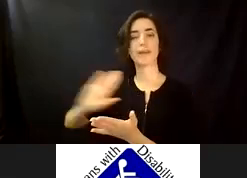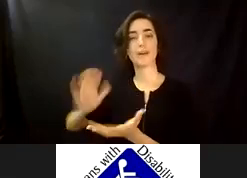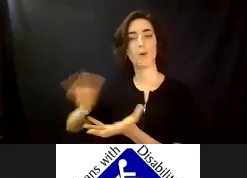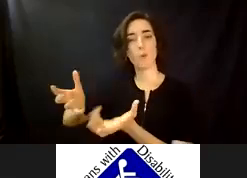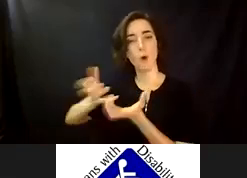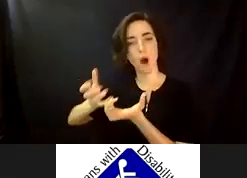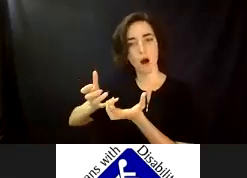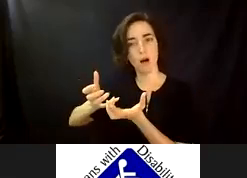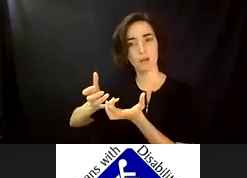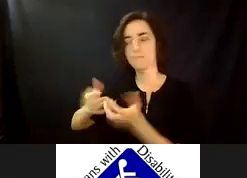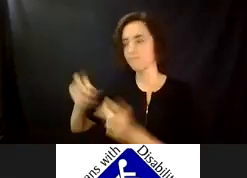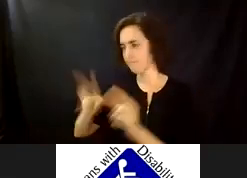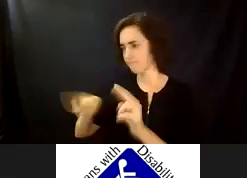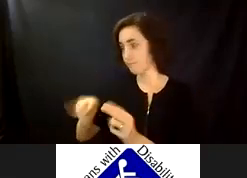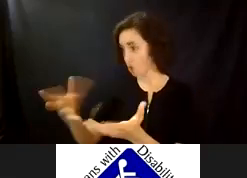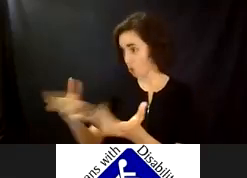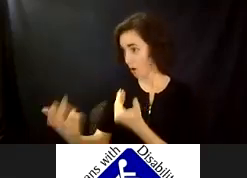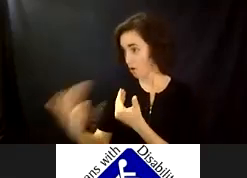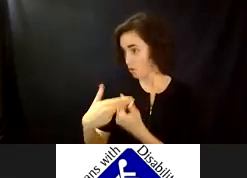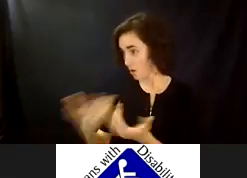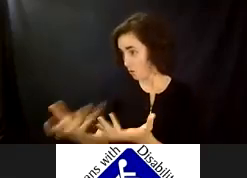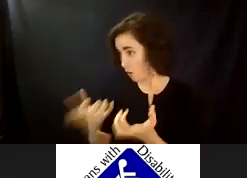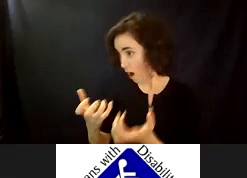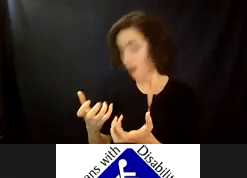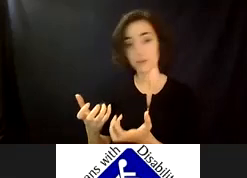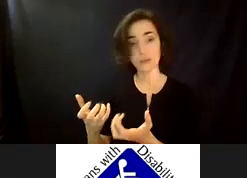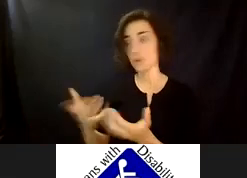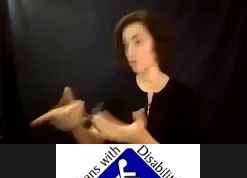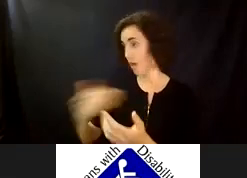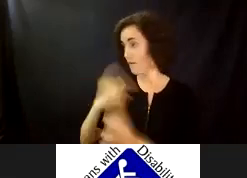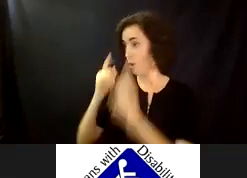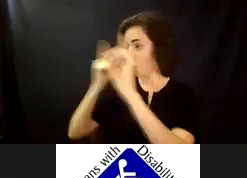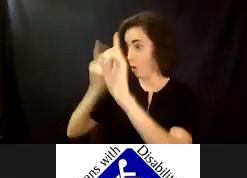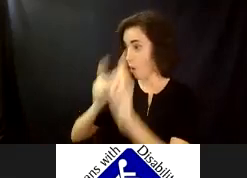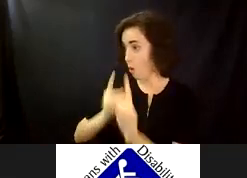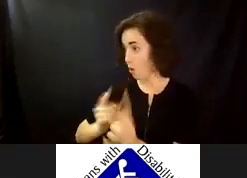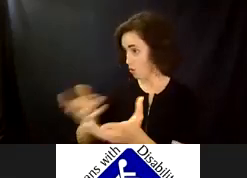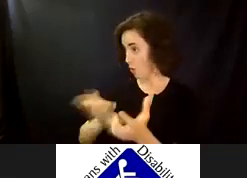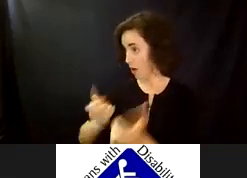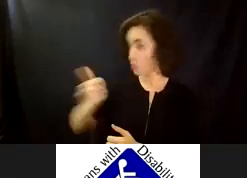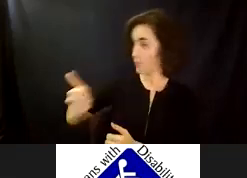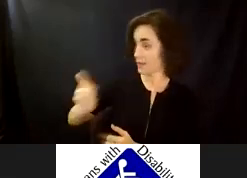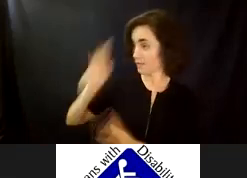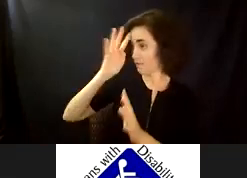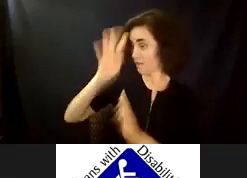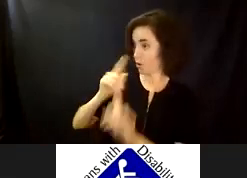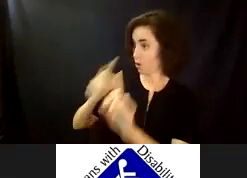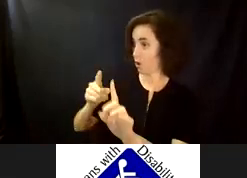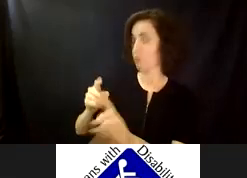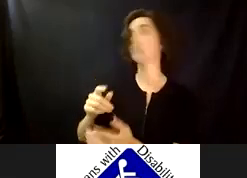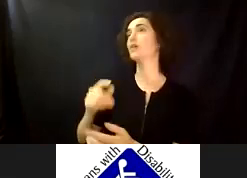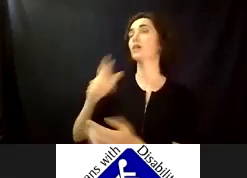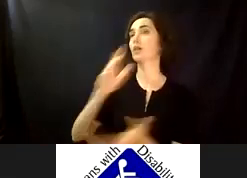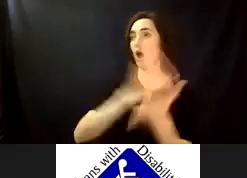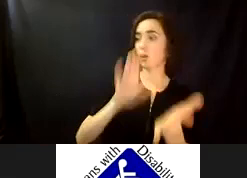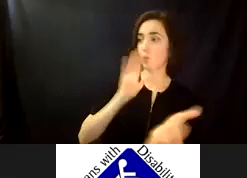Are they wanting to be there? Do they have goals that they have for themselves that college will allow them